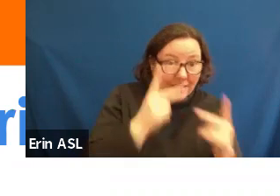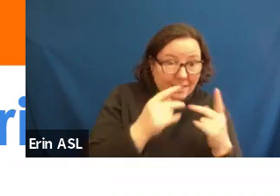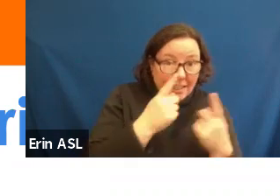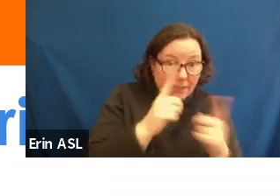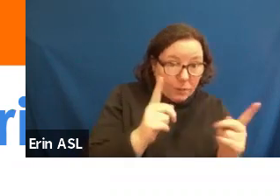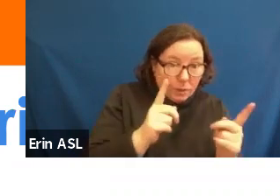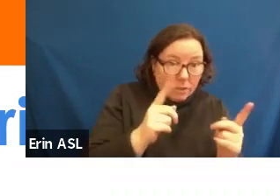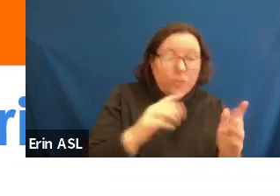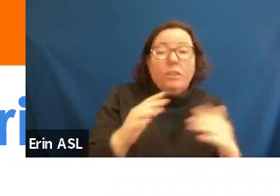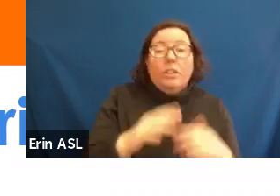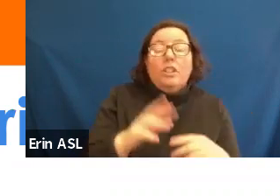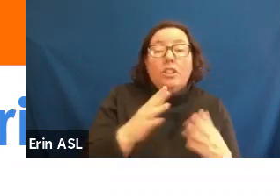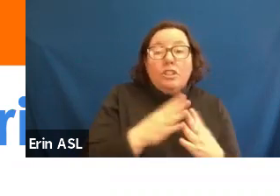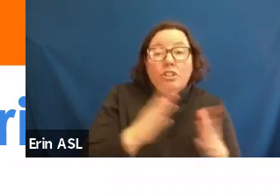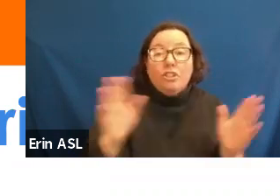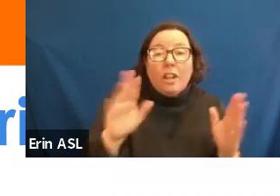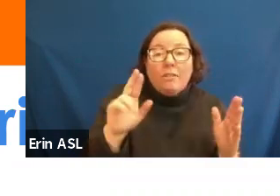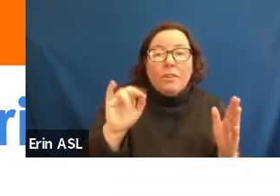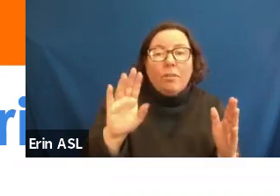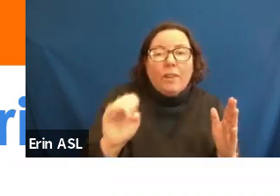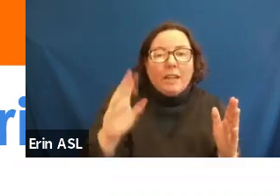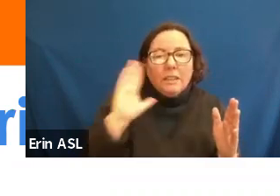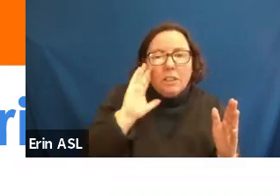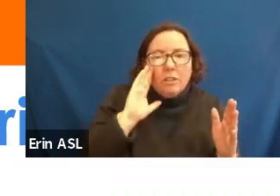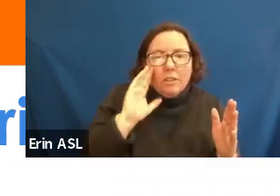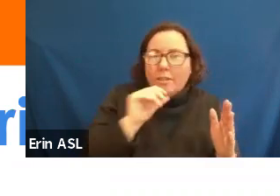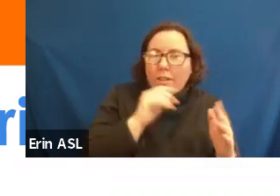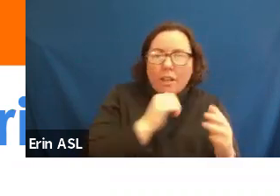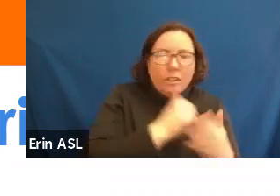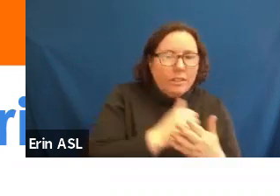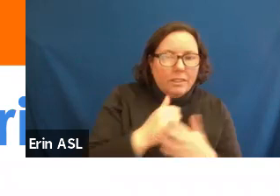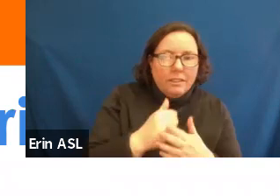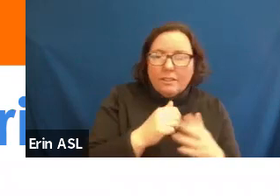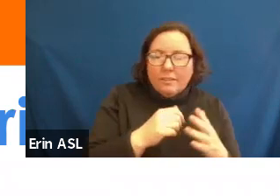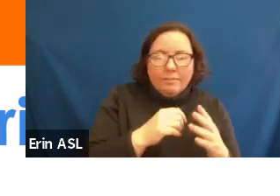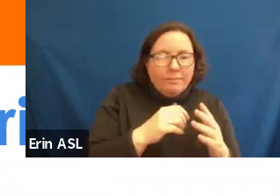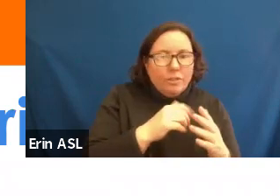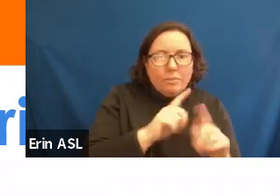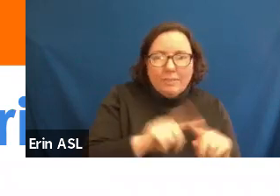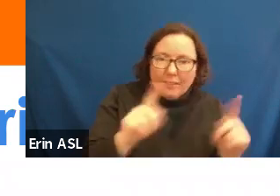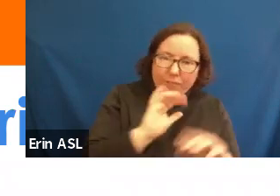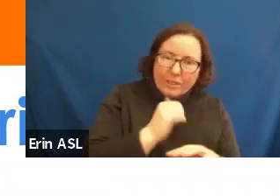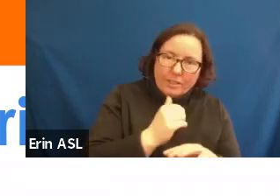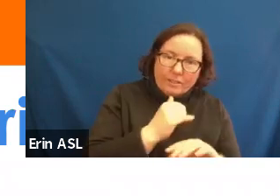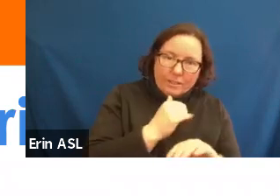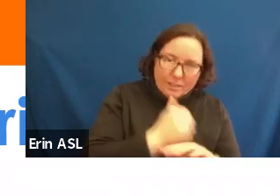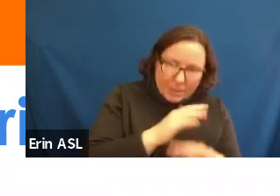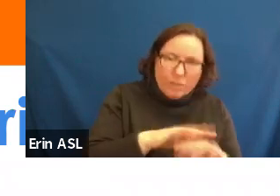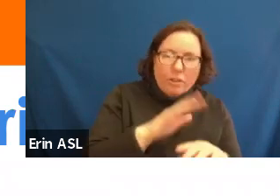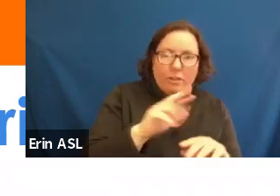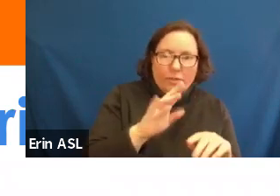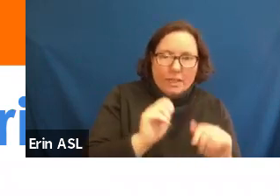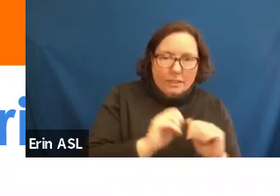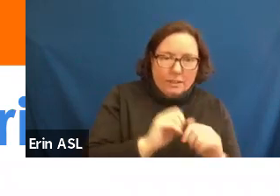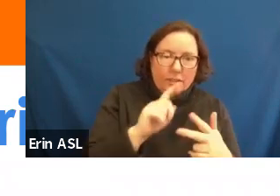do not treat individual students differently based on their race. And 3, if none